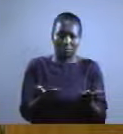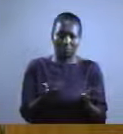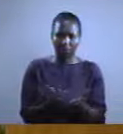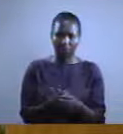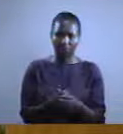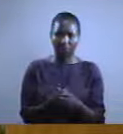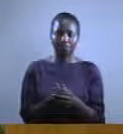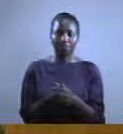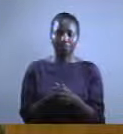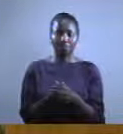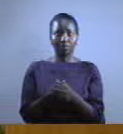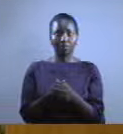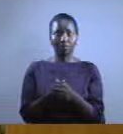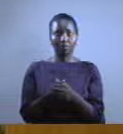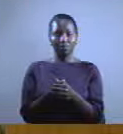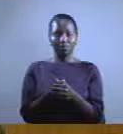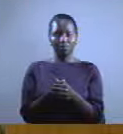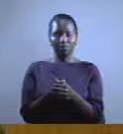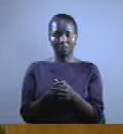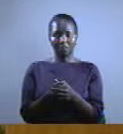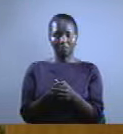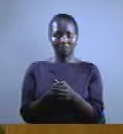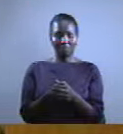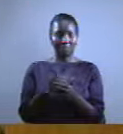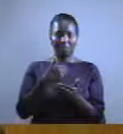productivity in turn